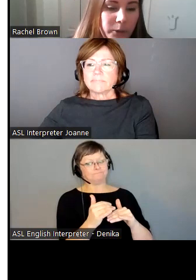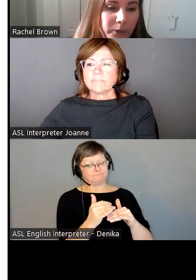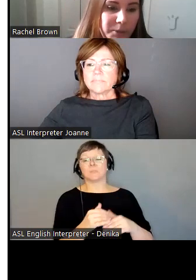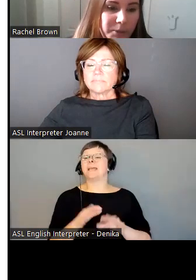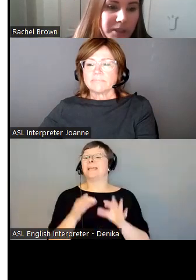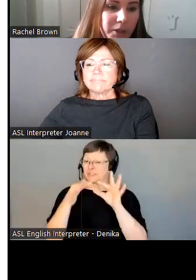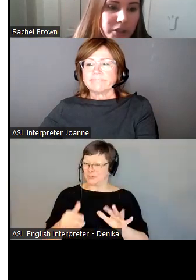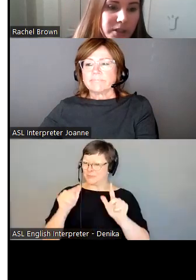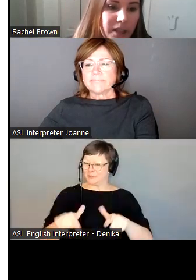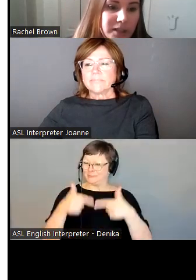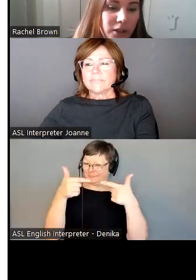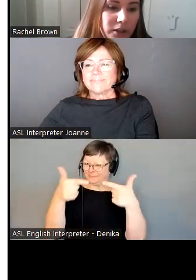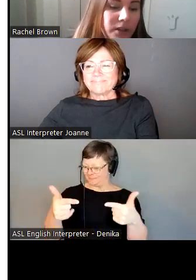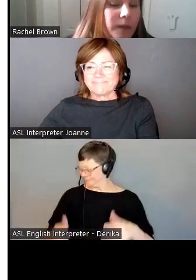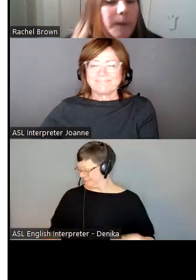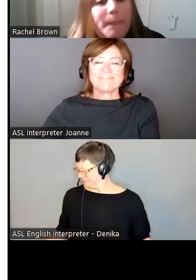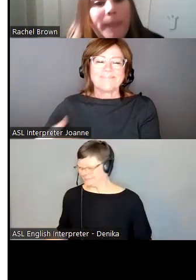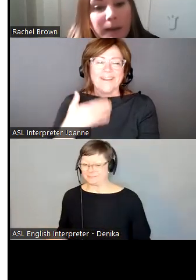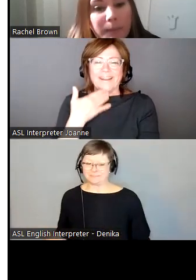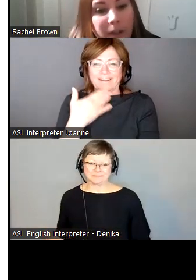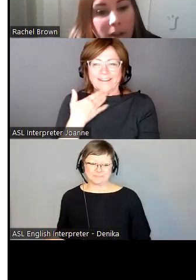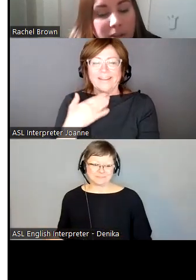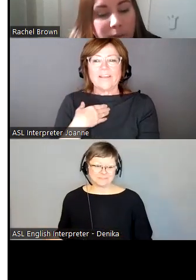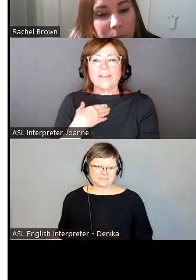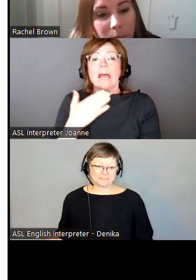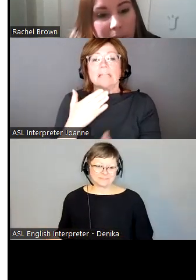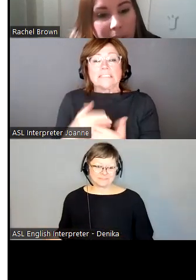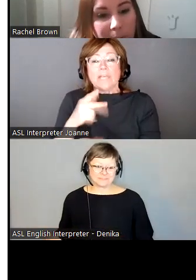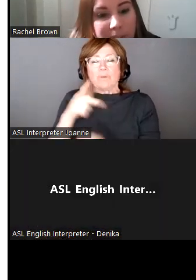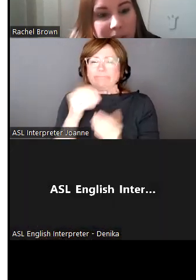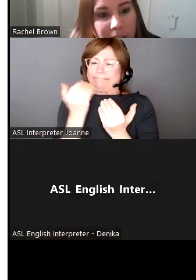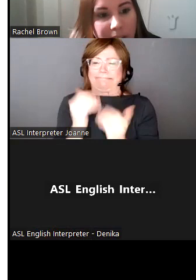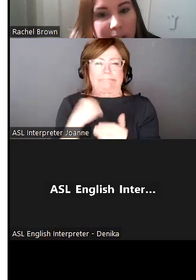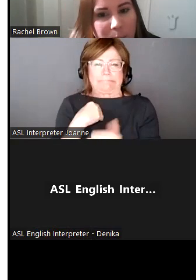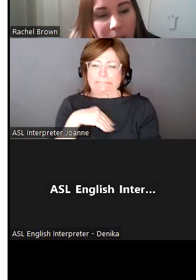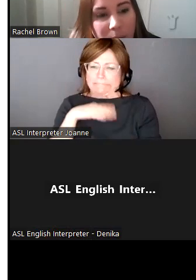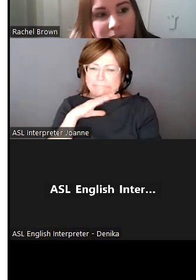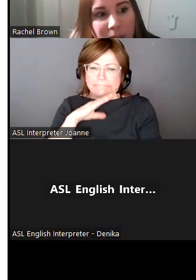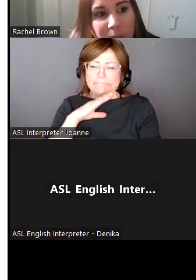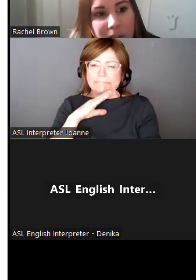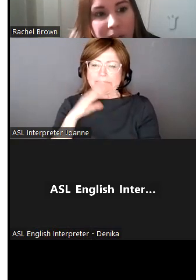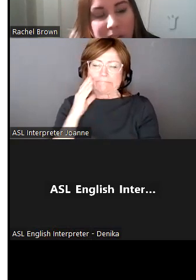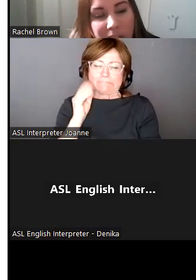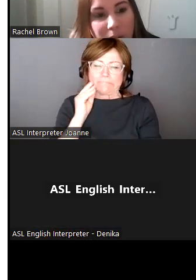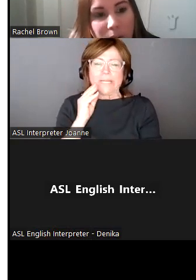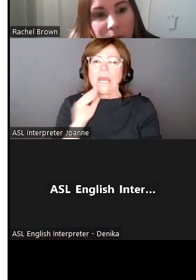And I know with limited budget, that's hard. There are different programs like Sprout, I